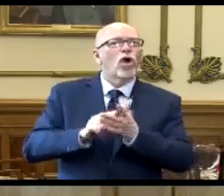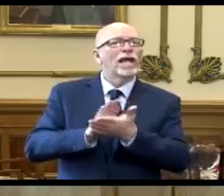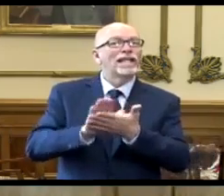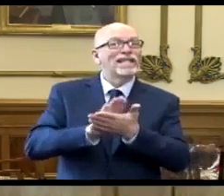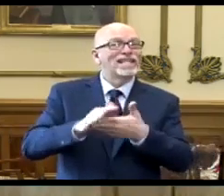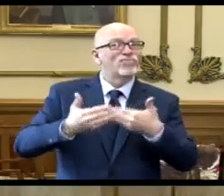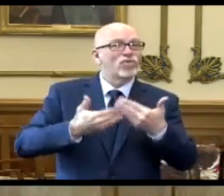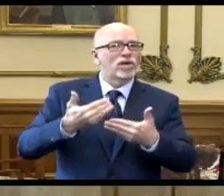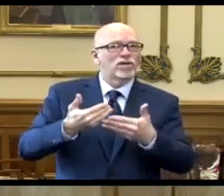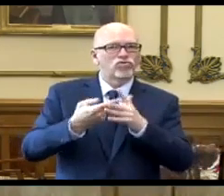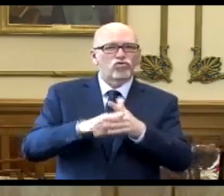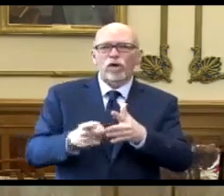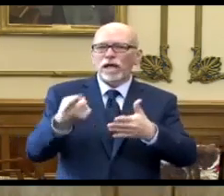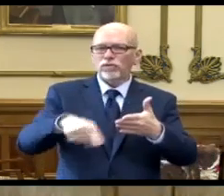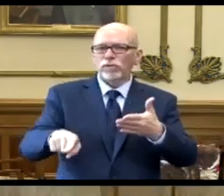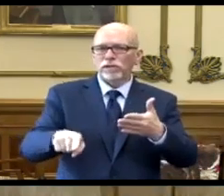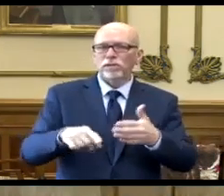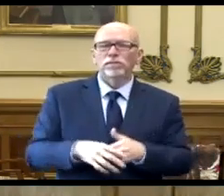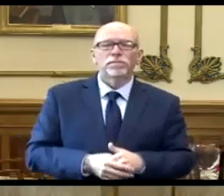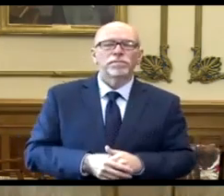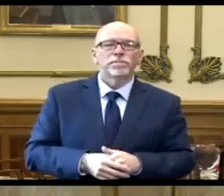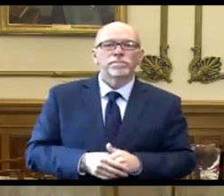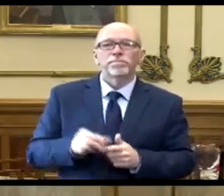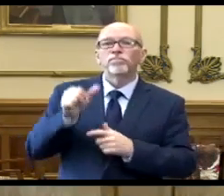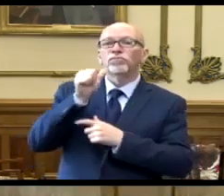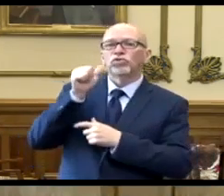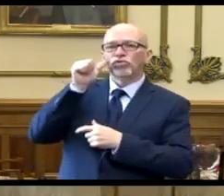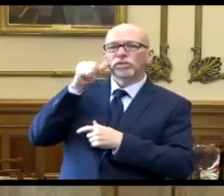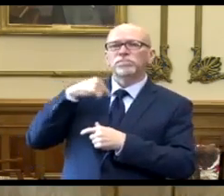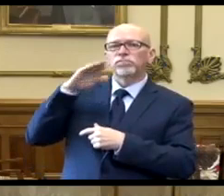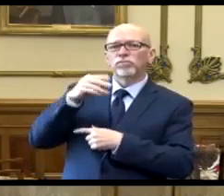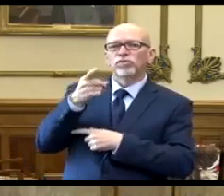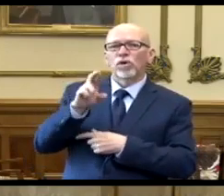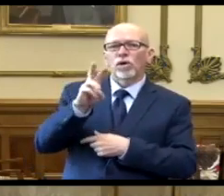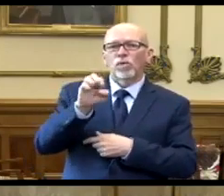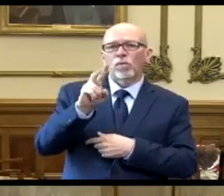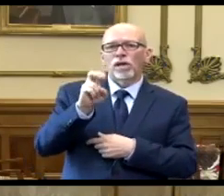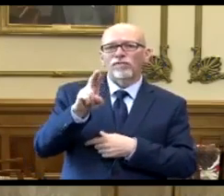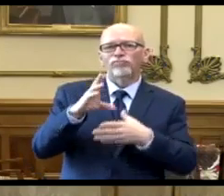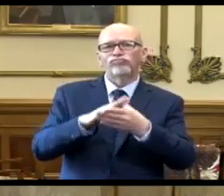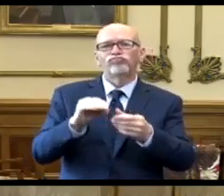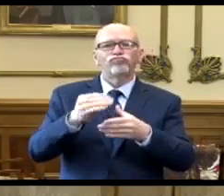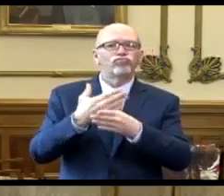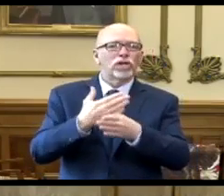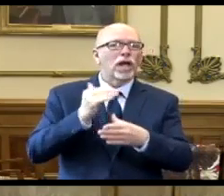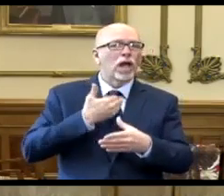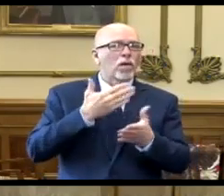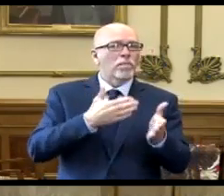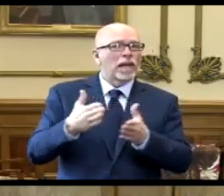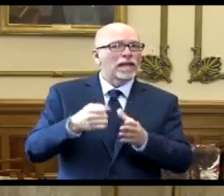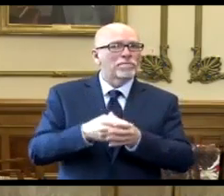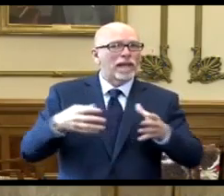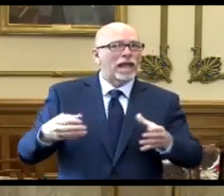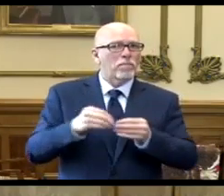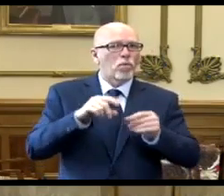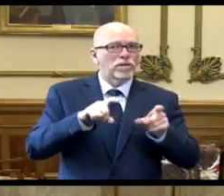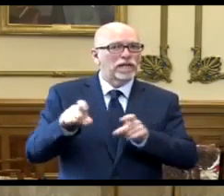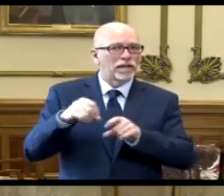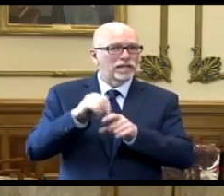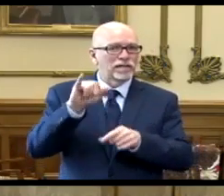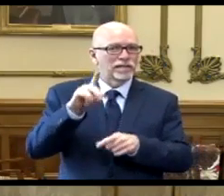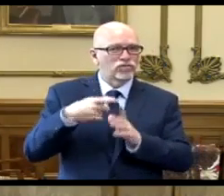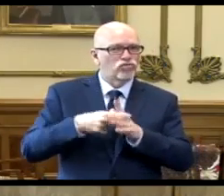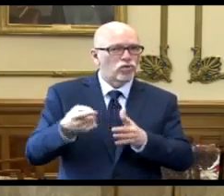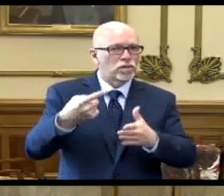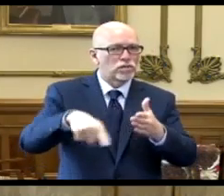process late next week. Yesterday, I know that Dr. Weaver shared with you our plan for expanding testing in the state of Indiana